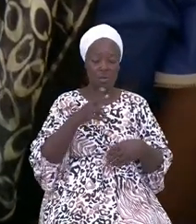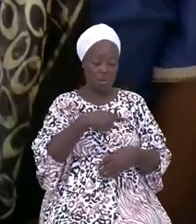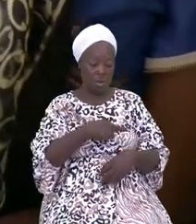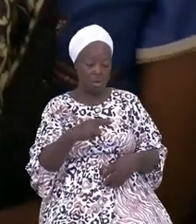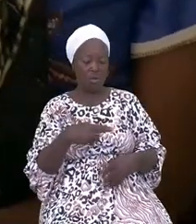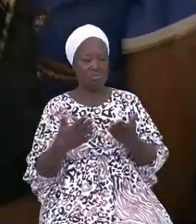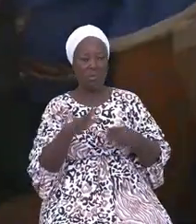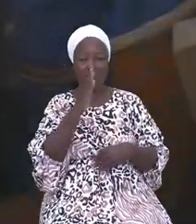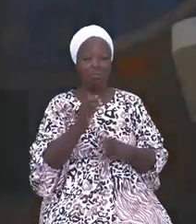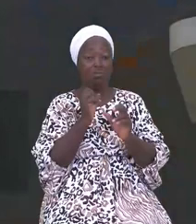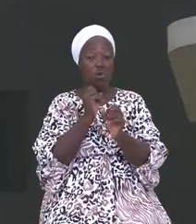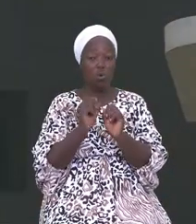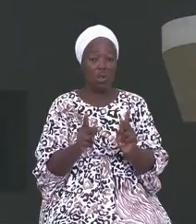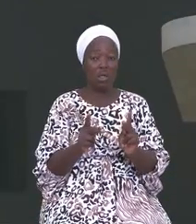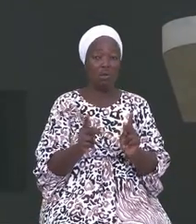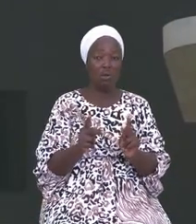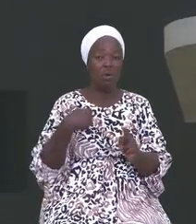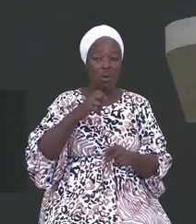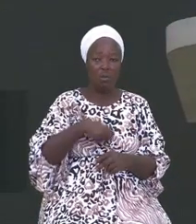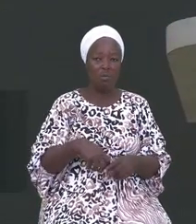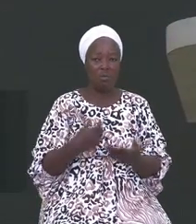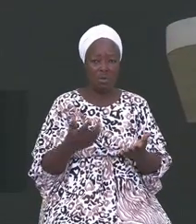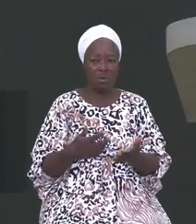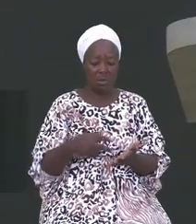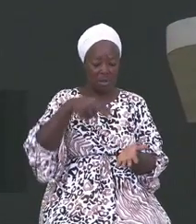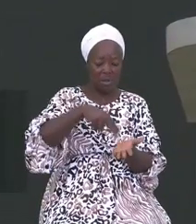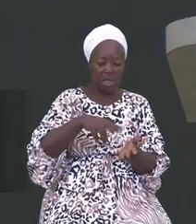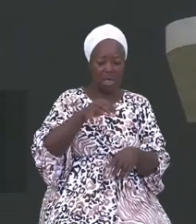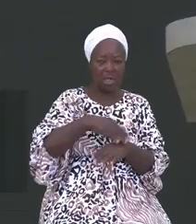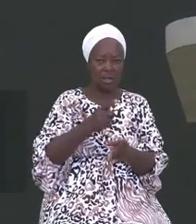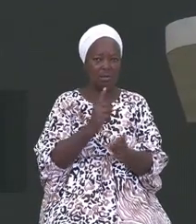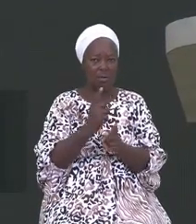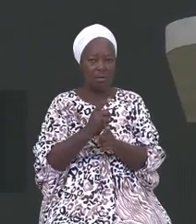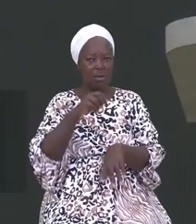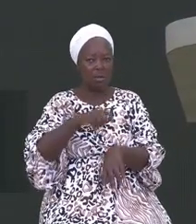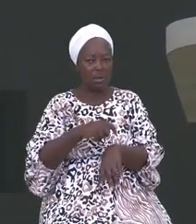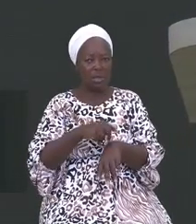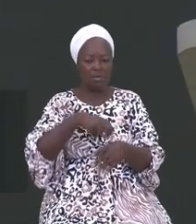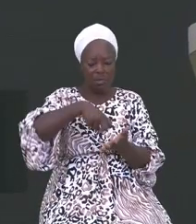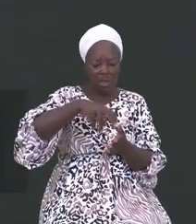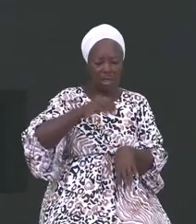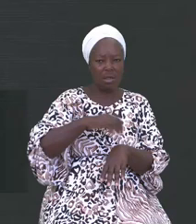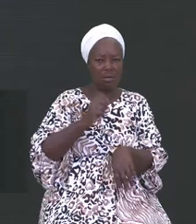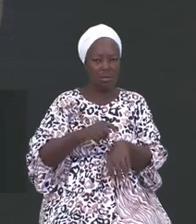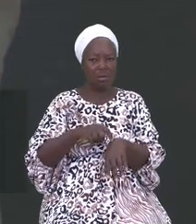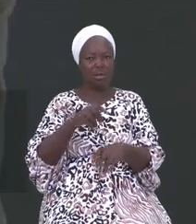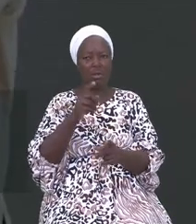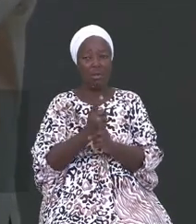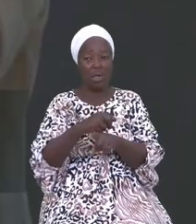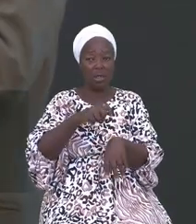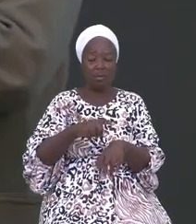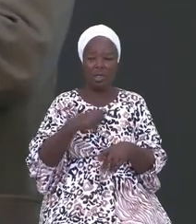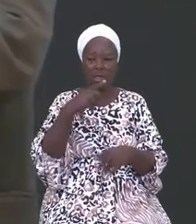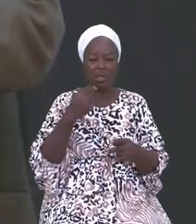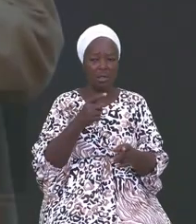right. We may bow at the right time, stand at the right time, kneel at the right time, say the right